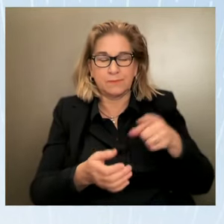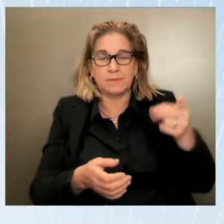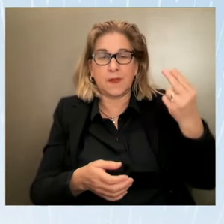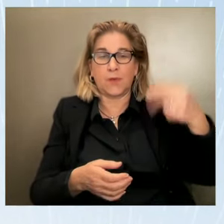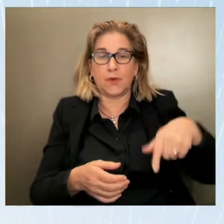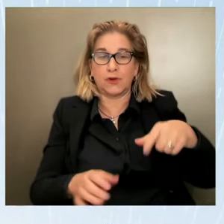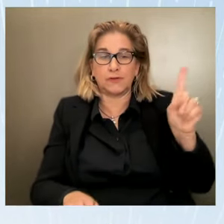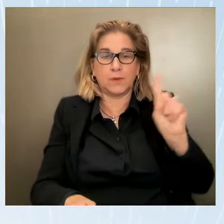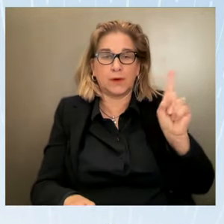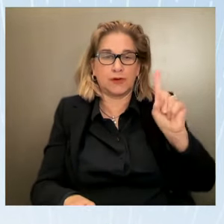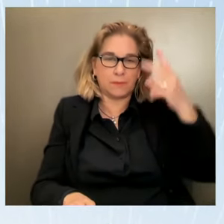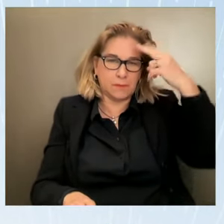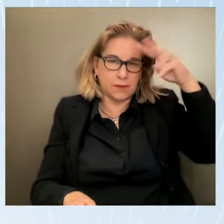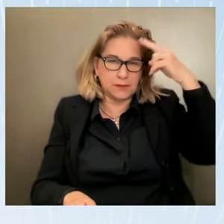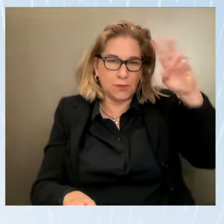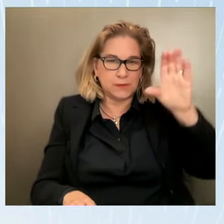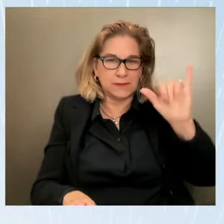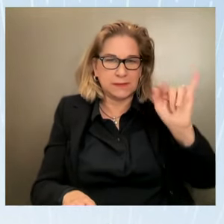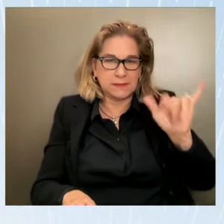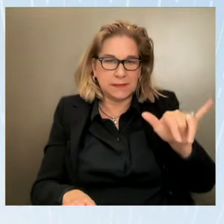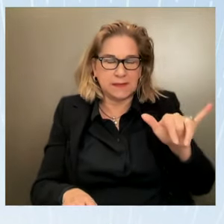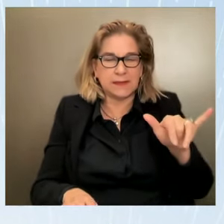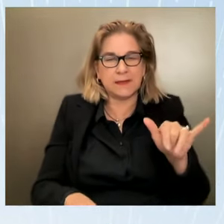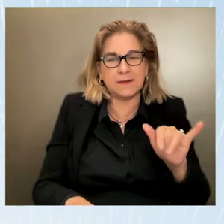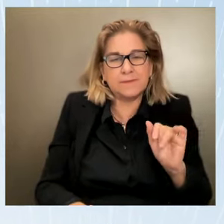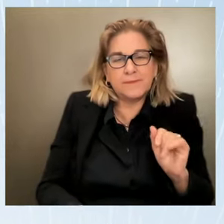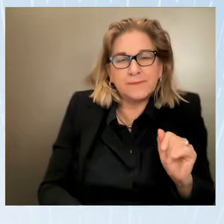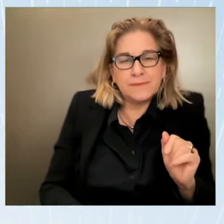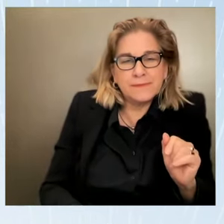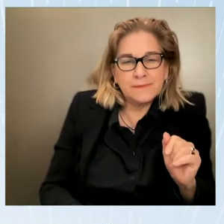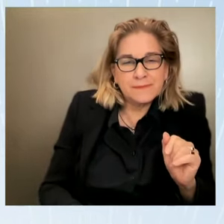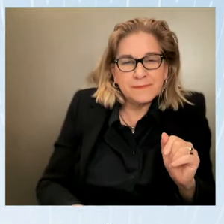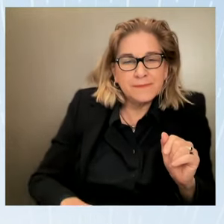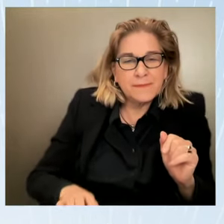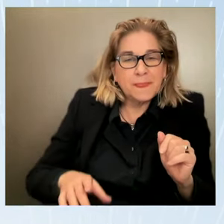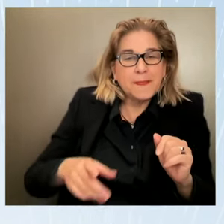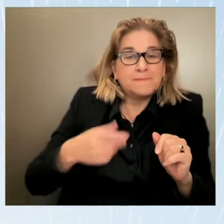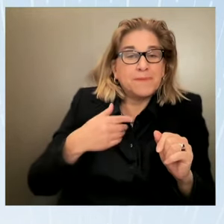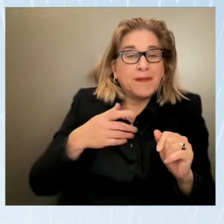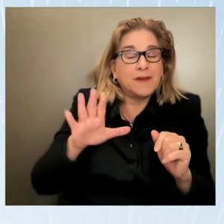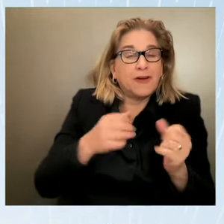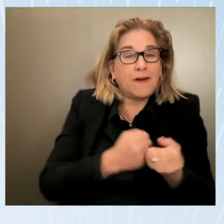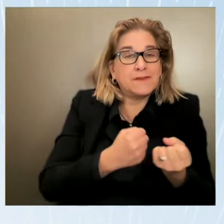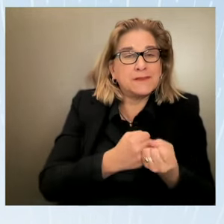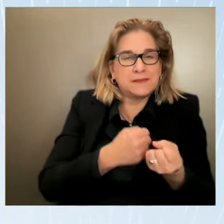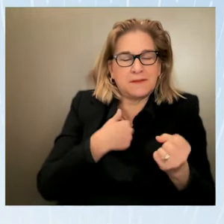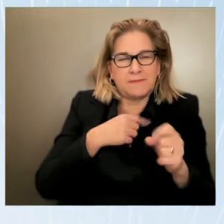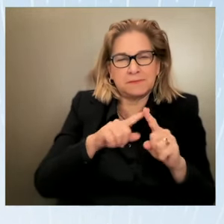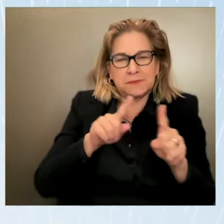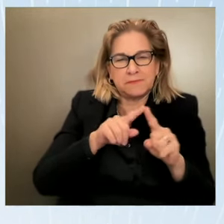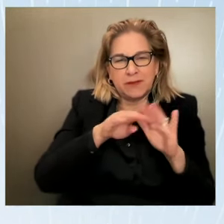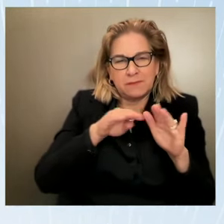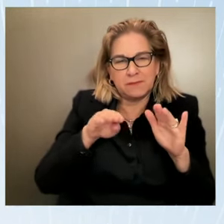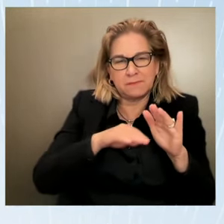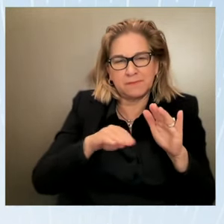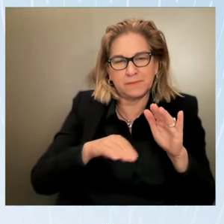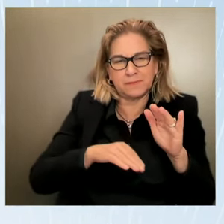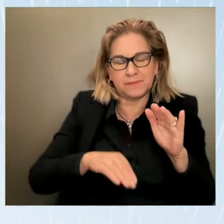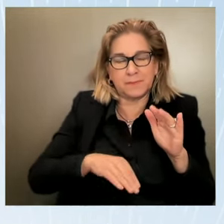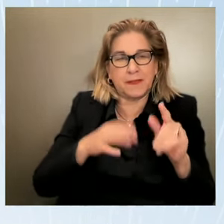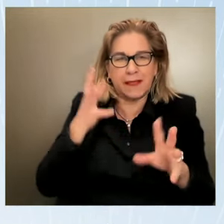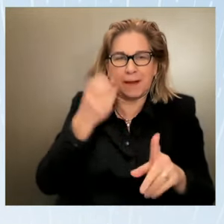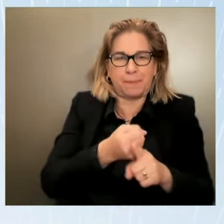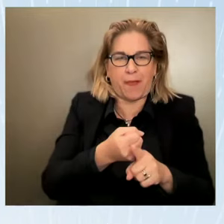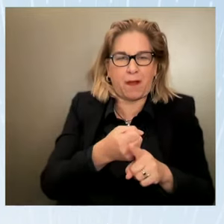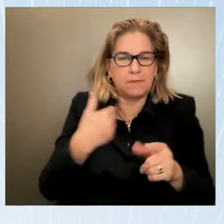is multidimensional, their impact is immeasurable. So it's my honor to invite CDM's founder, Rachel Mika Jones, to